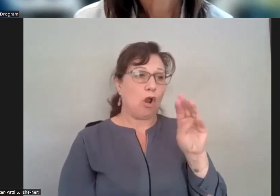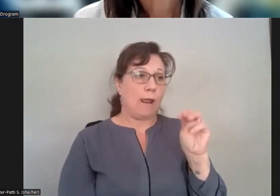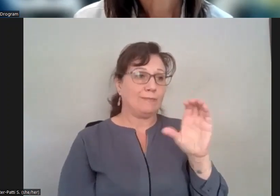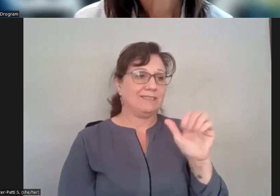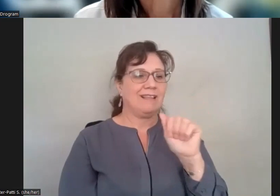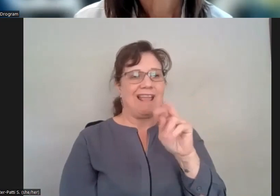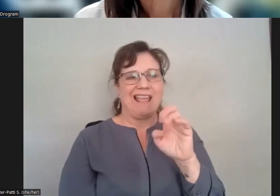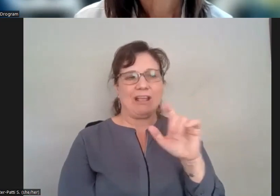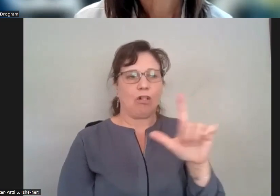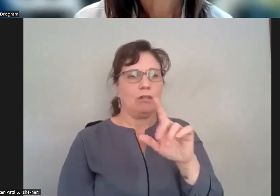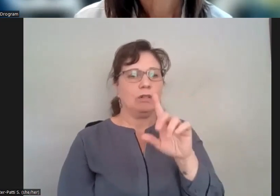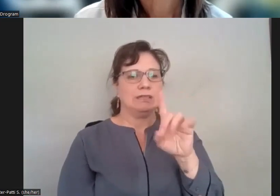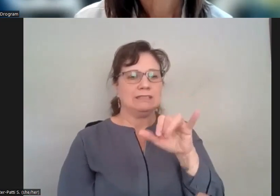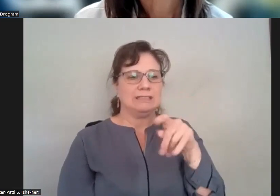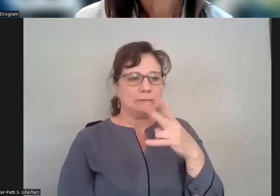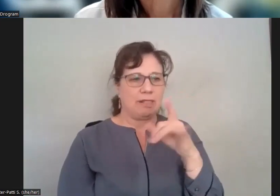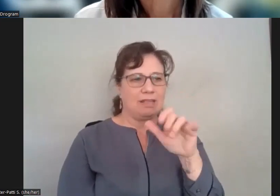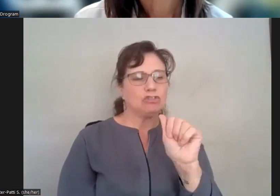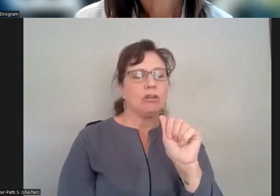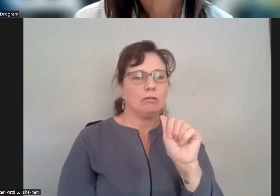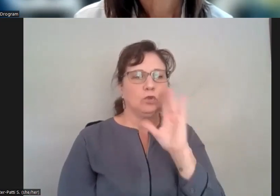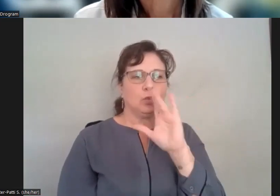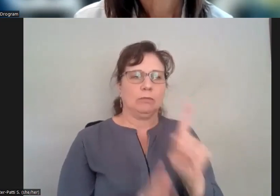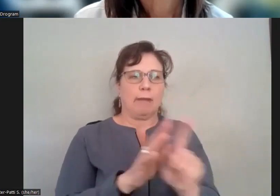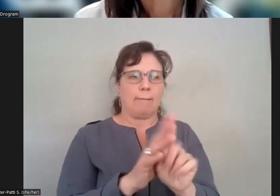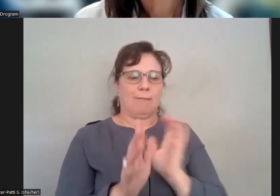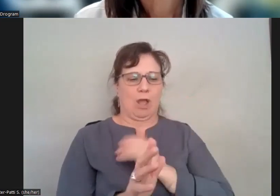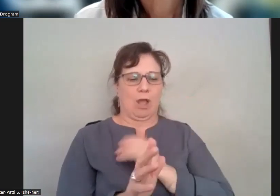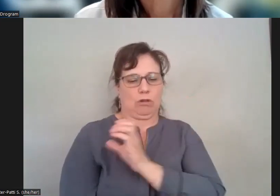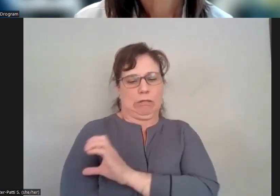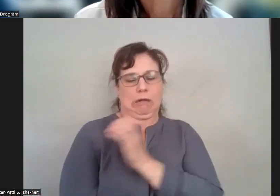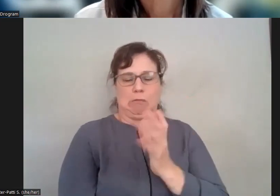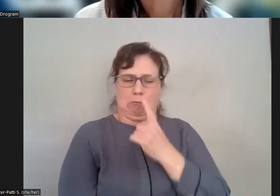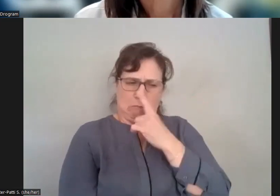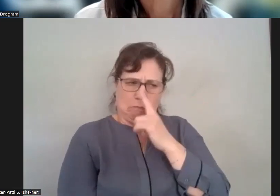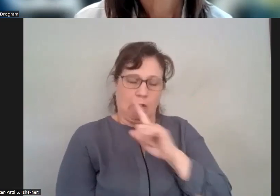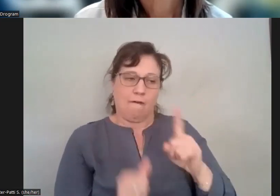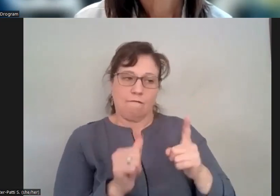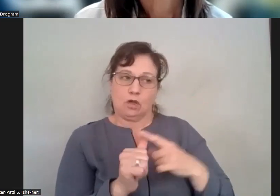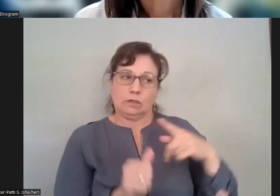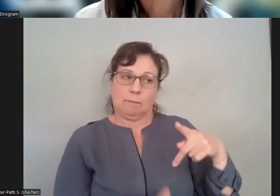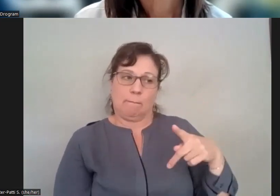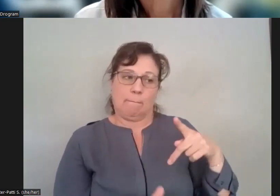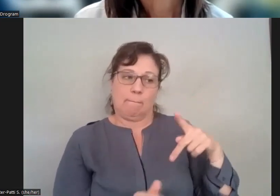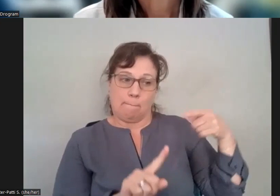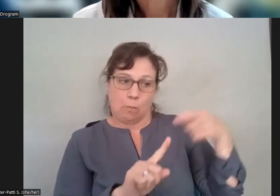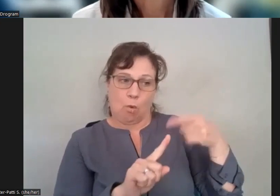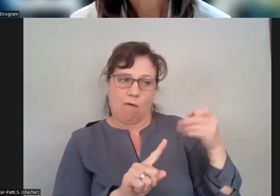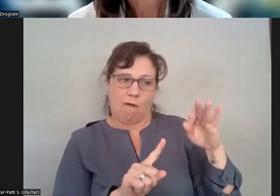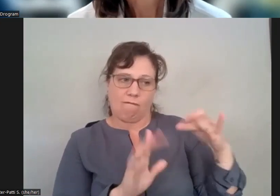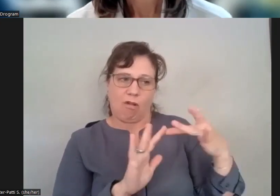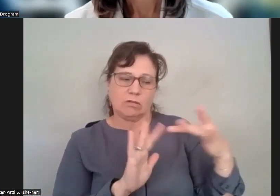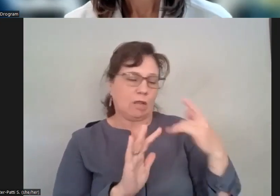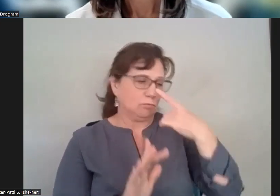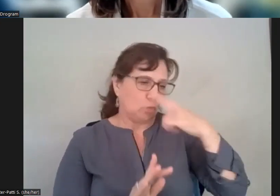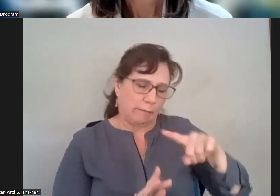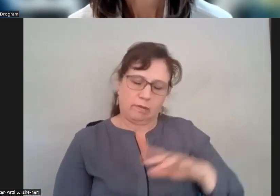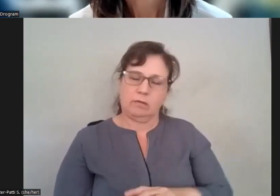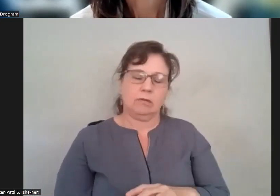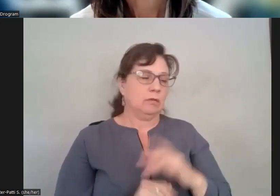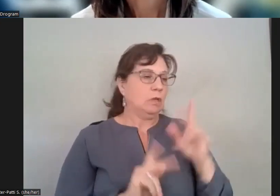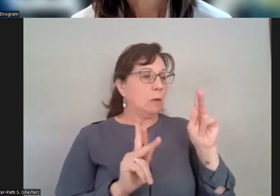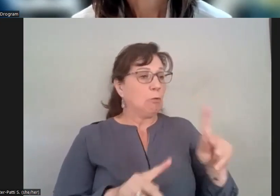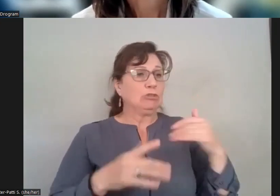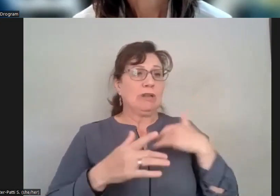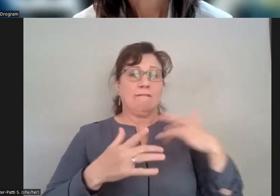our clinic. Please call us. Like I said, we are happy to be the first point of contact for patients who have questions or are worried